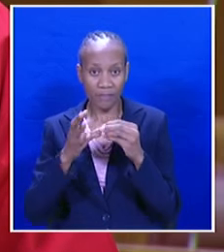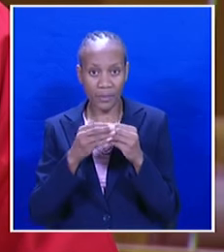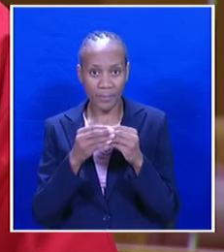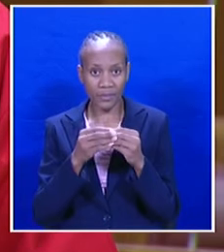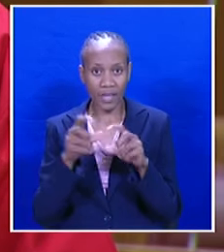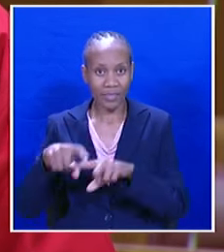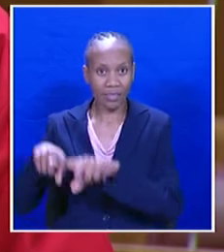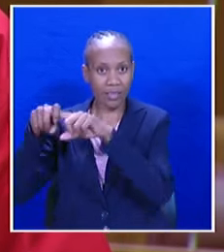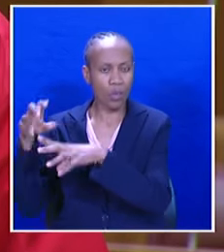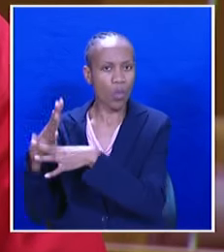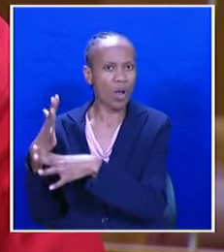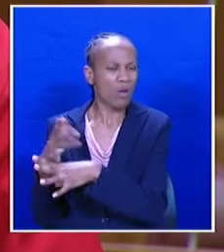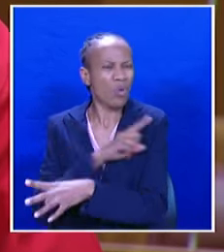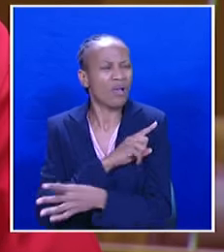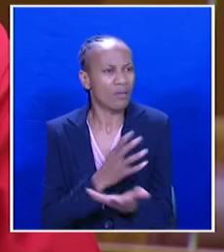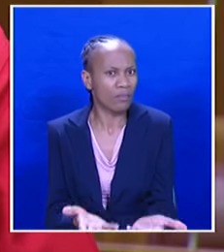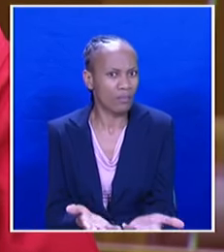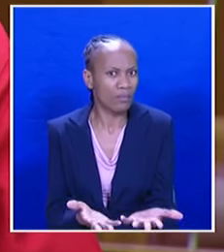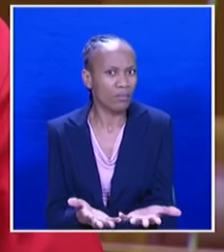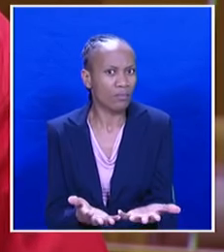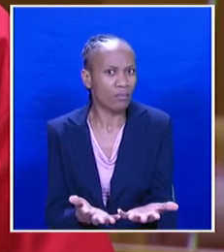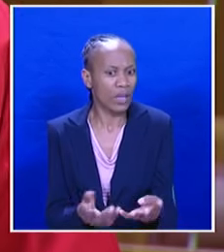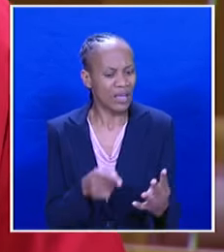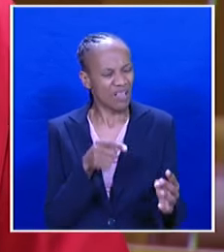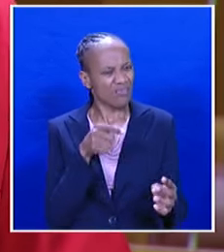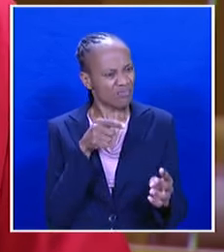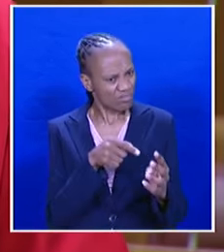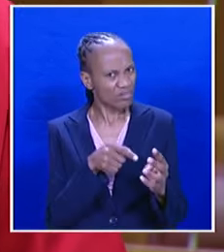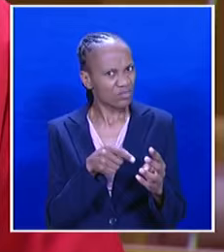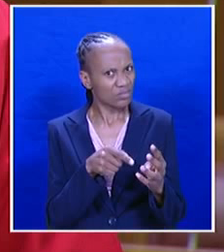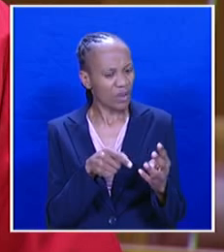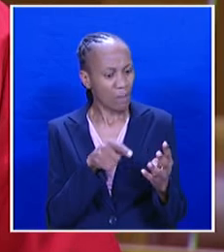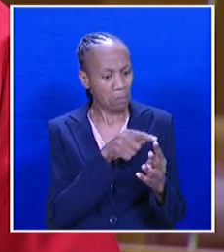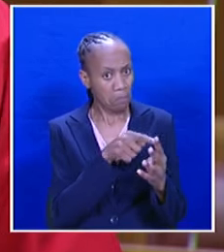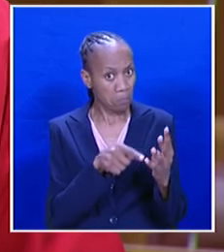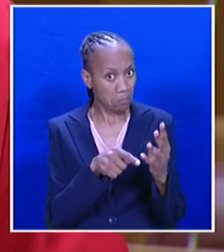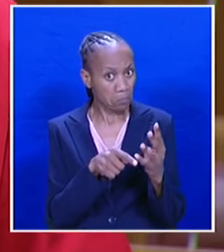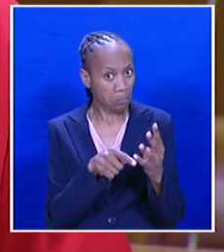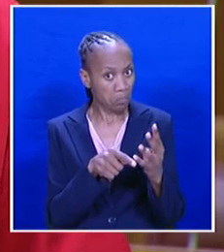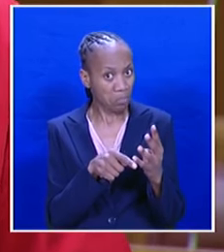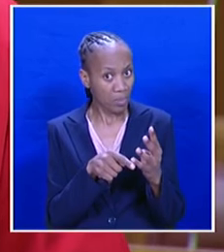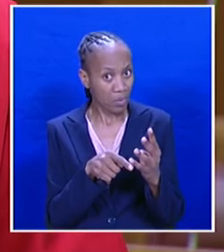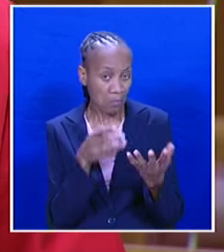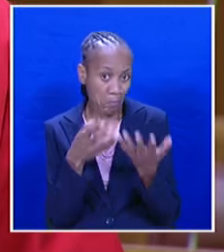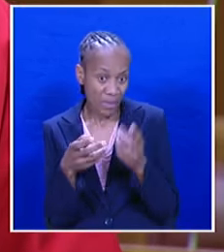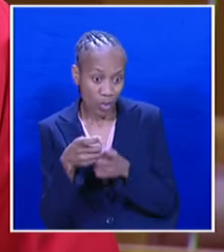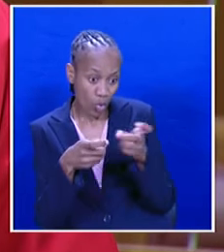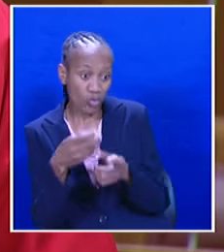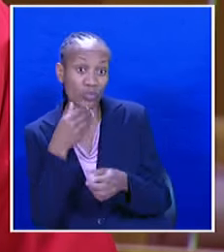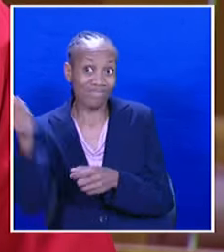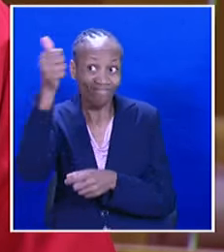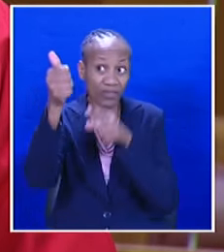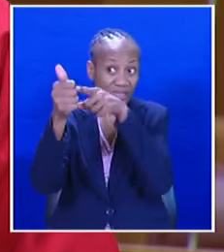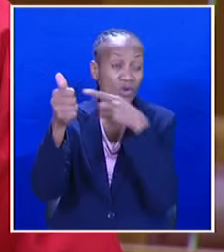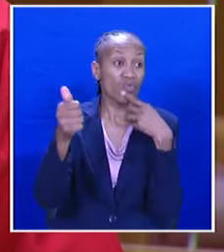whether this is not political expediency on the side of the ruling party, and that those who are maybe are they prepared